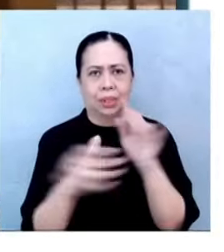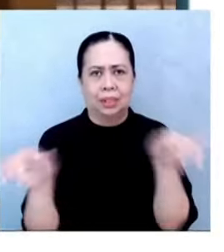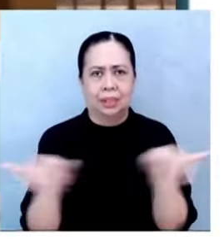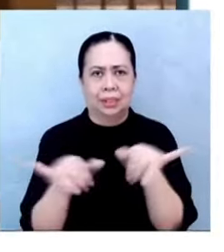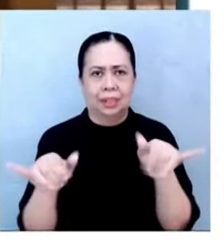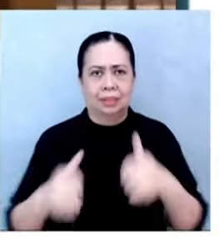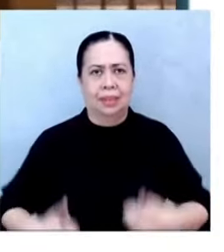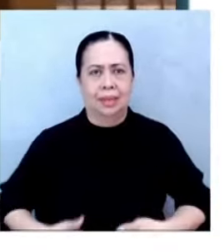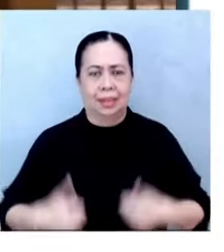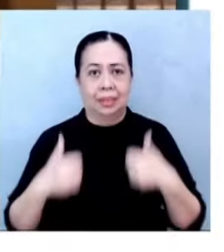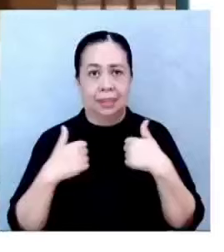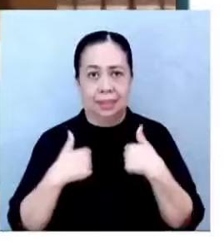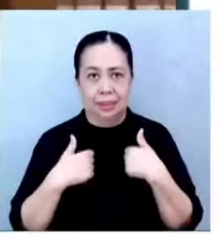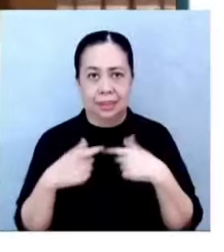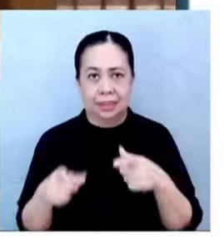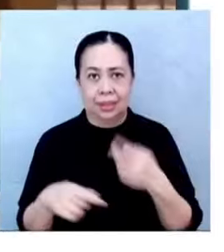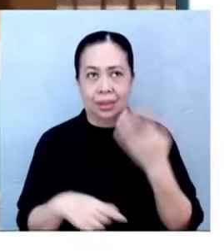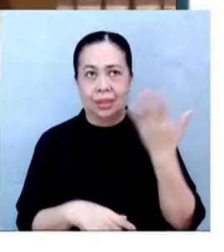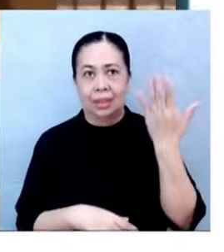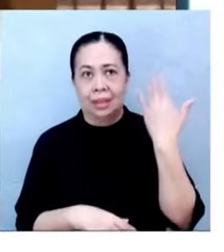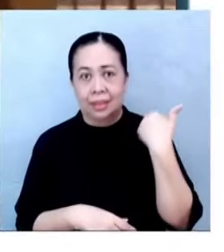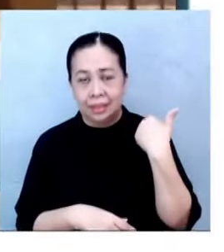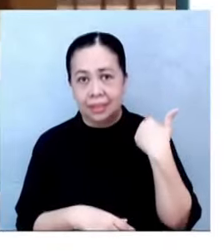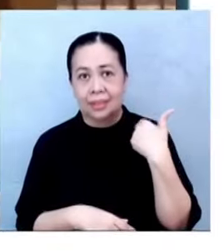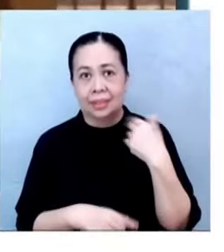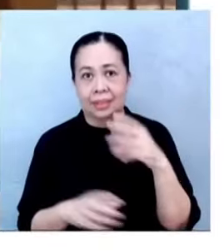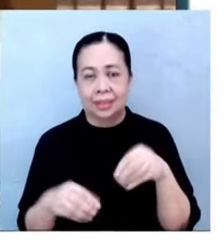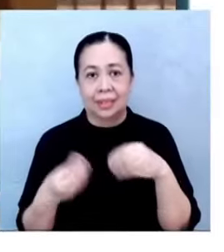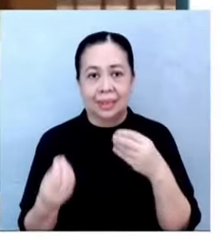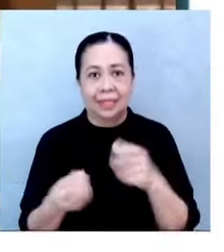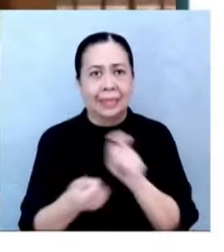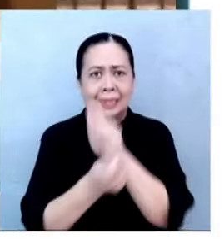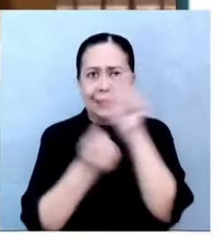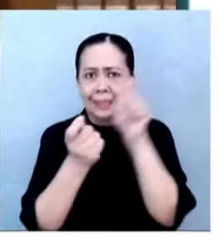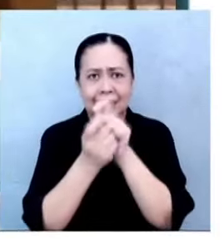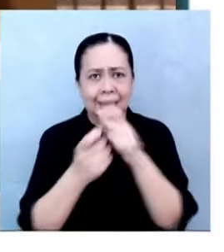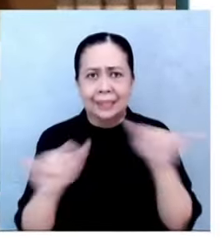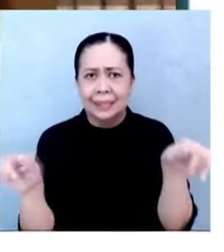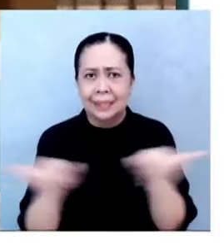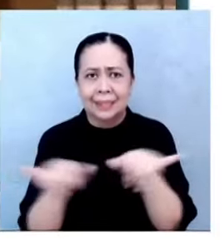address of our former provider? Exactly the same.